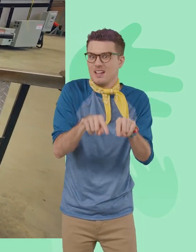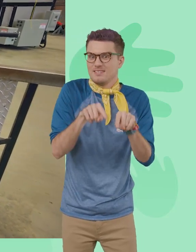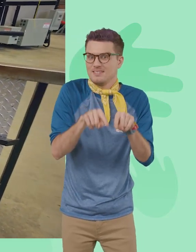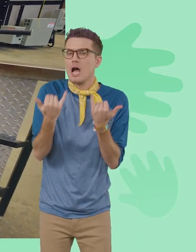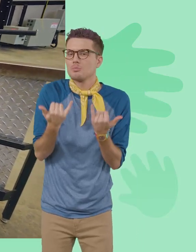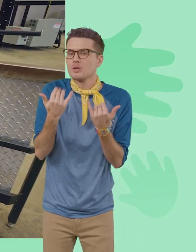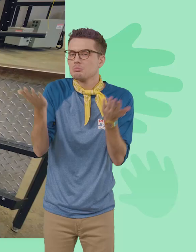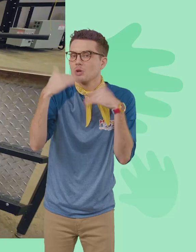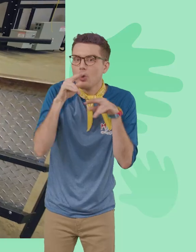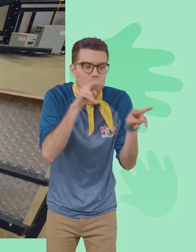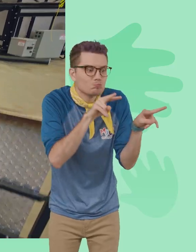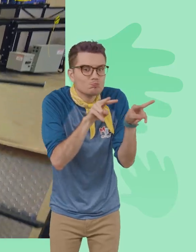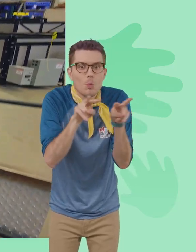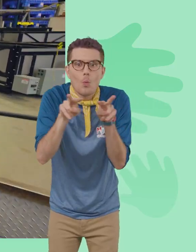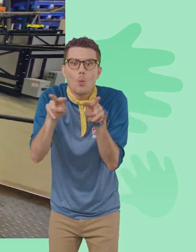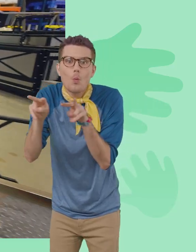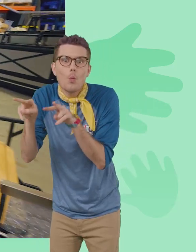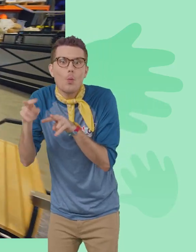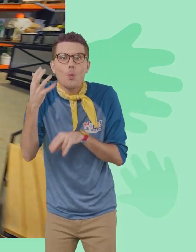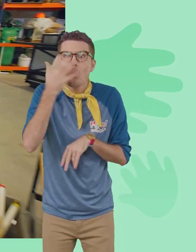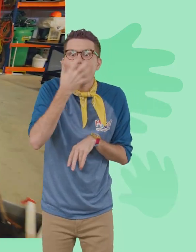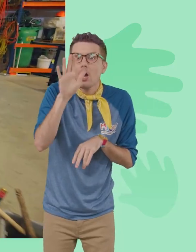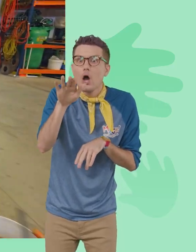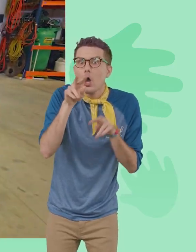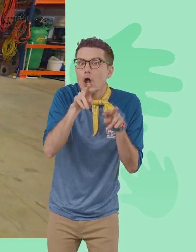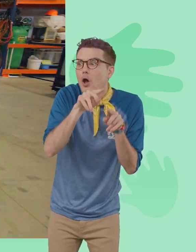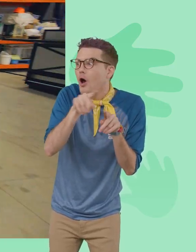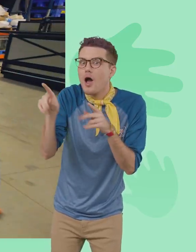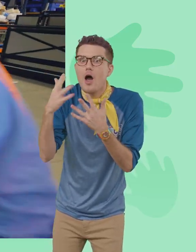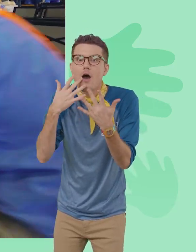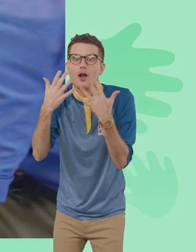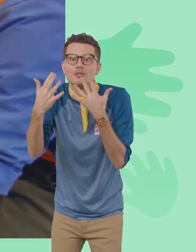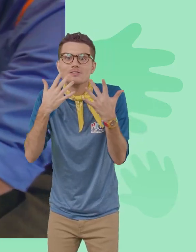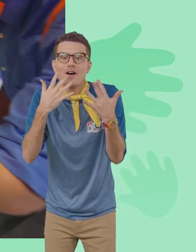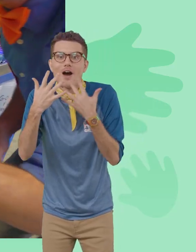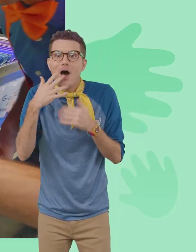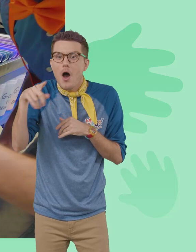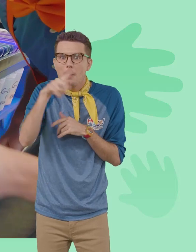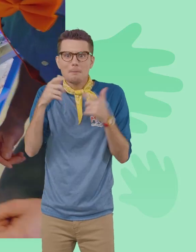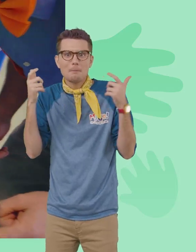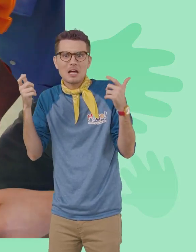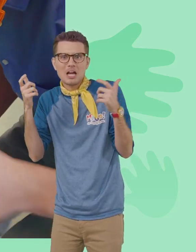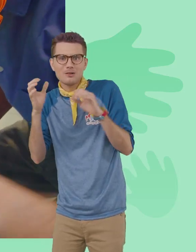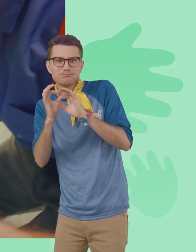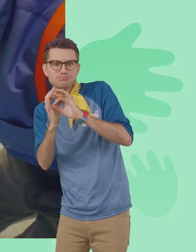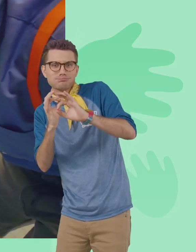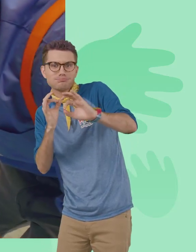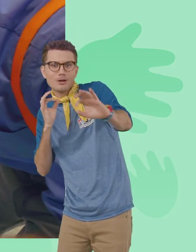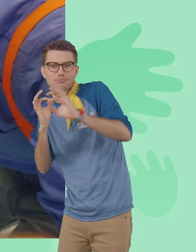bit later. But for now, come check this out! Wow! Look at all these colors!